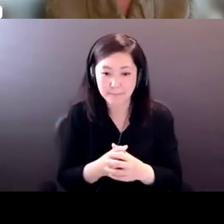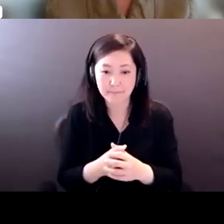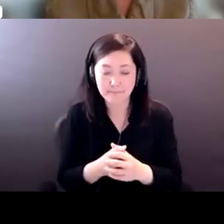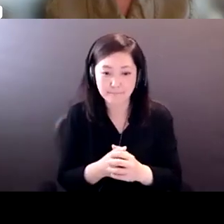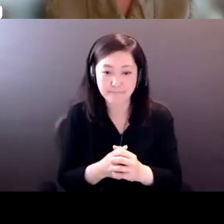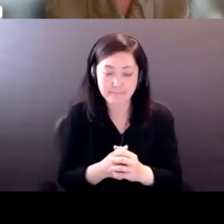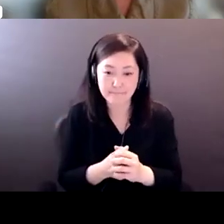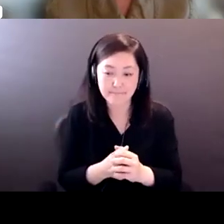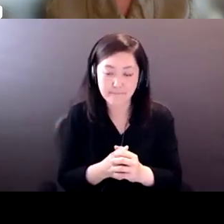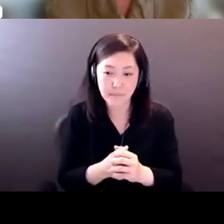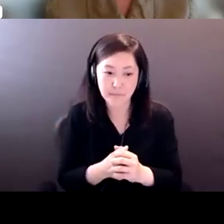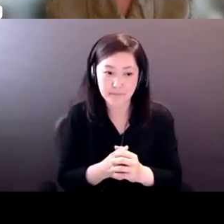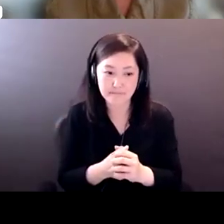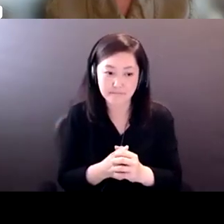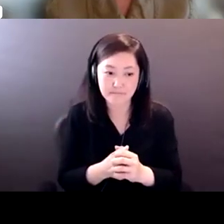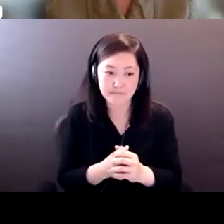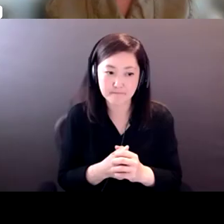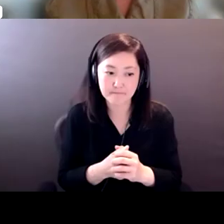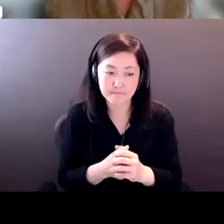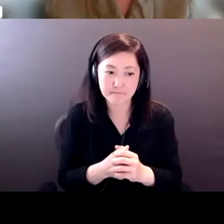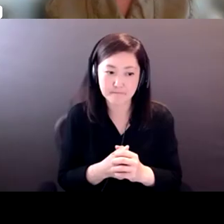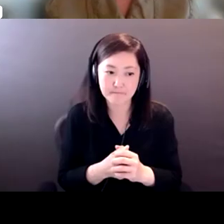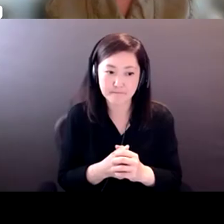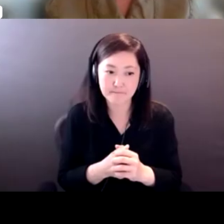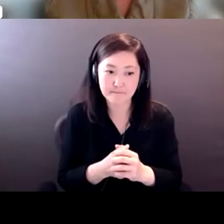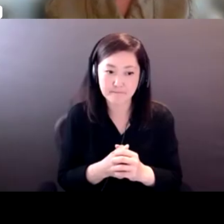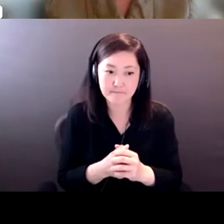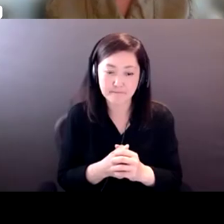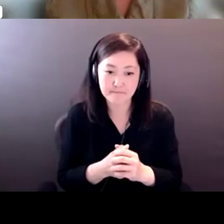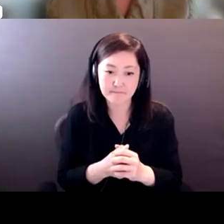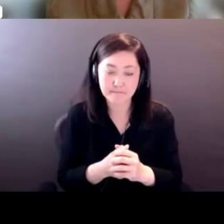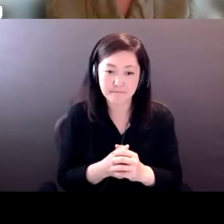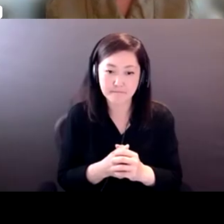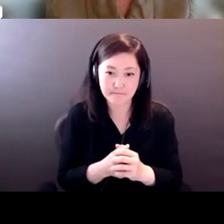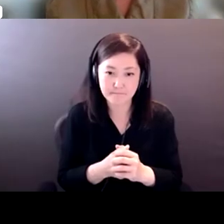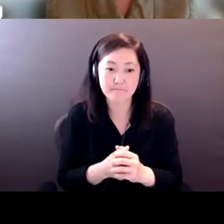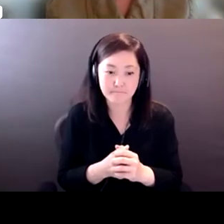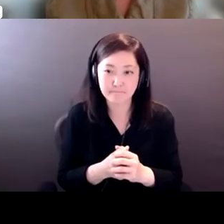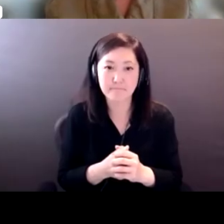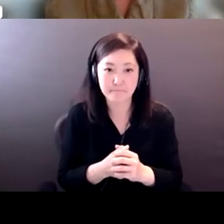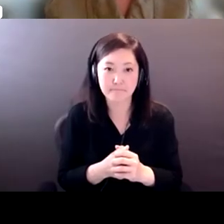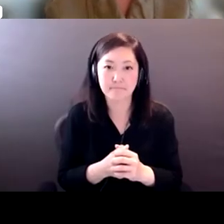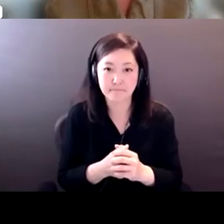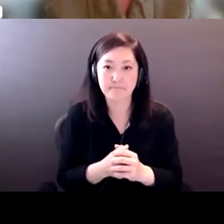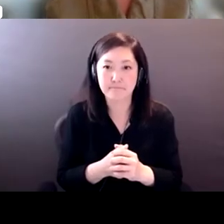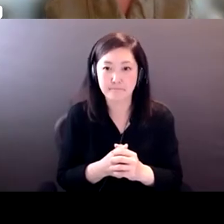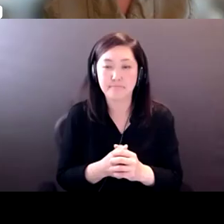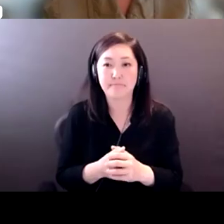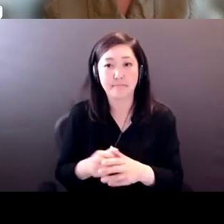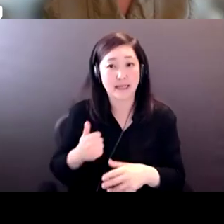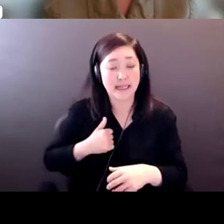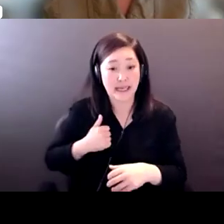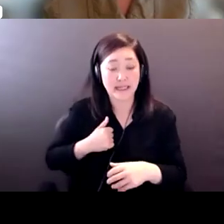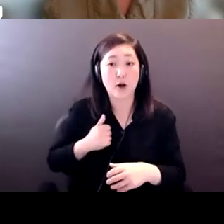comments. So, Dawn, Canada's research really underscores that care is both